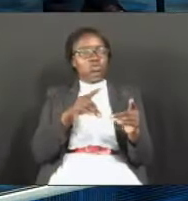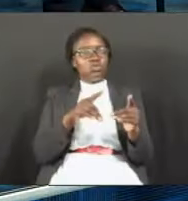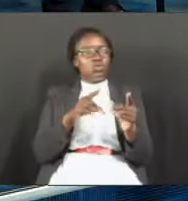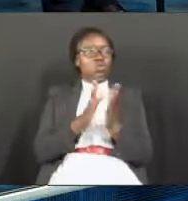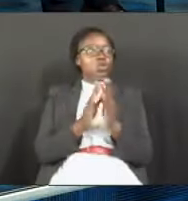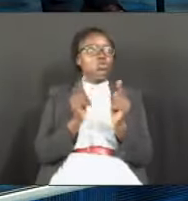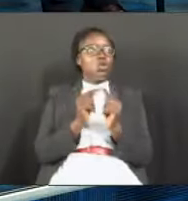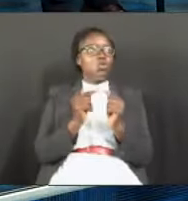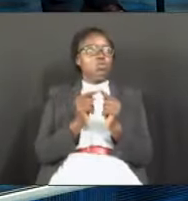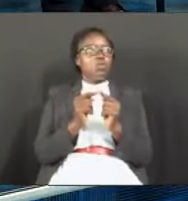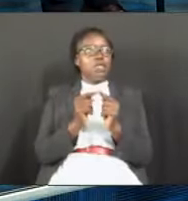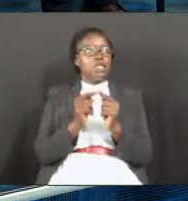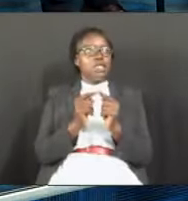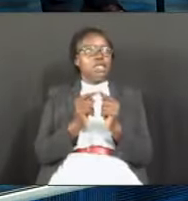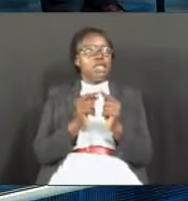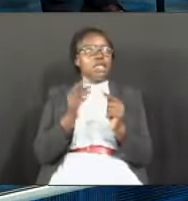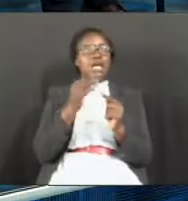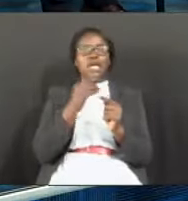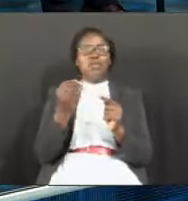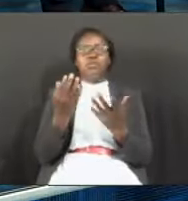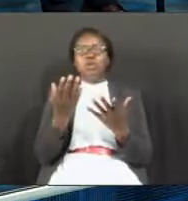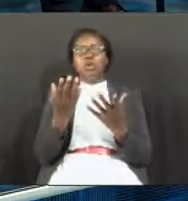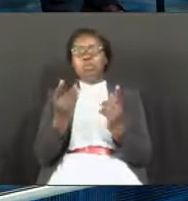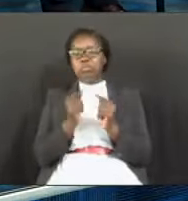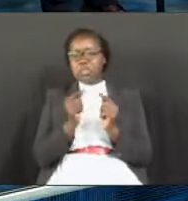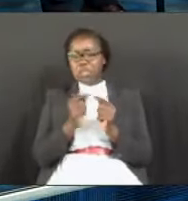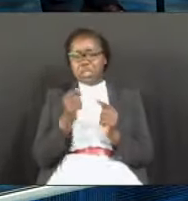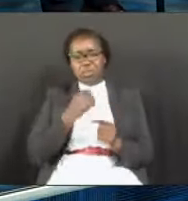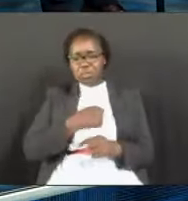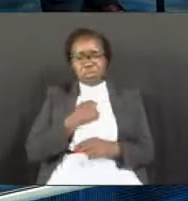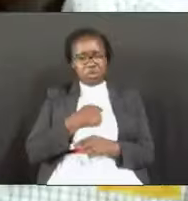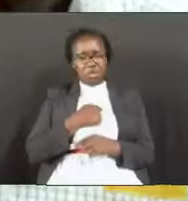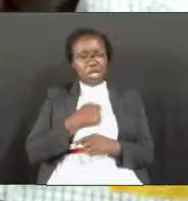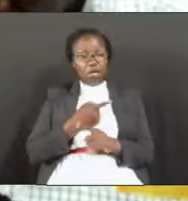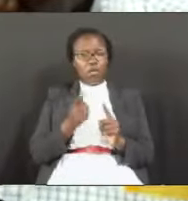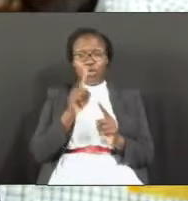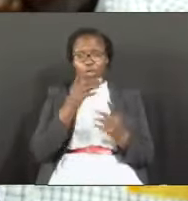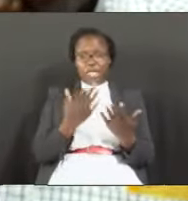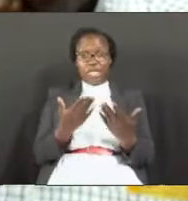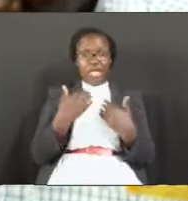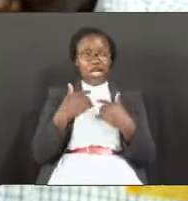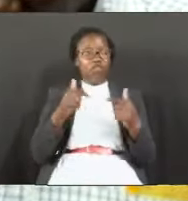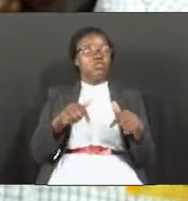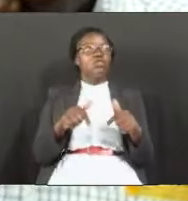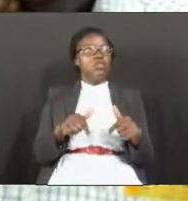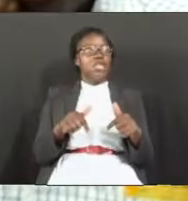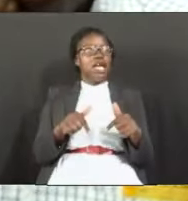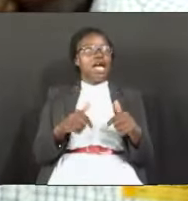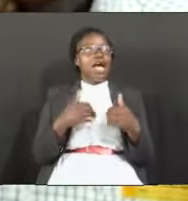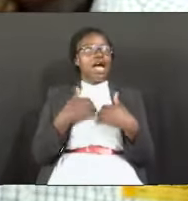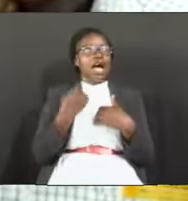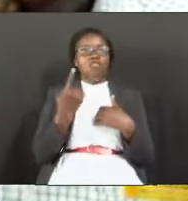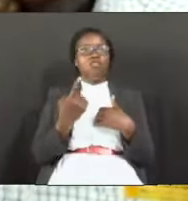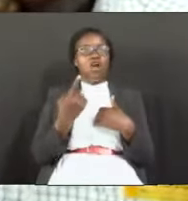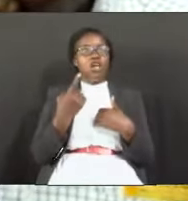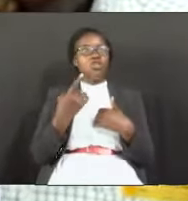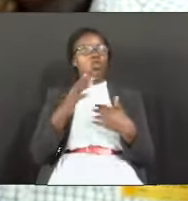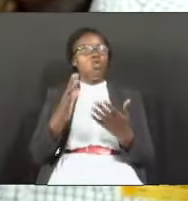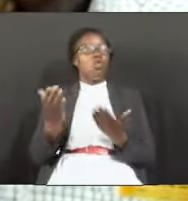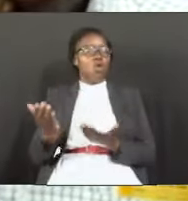pain and with your pit. But one thing I have today, I have one who bears